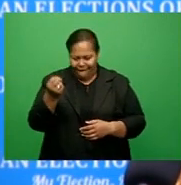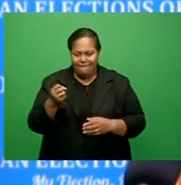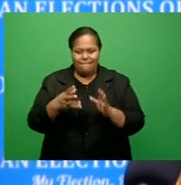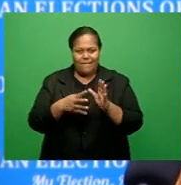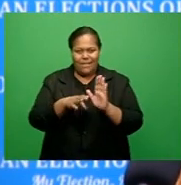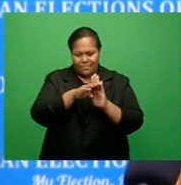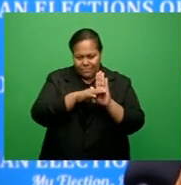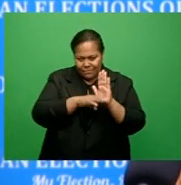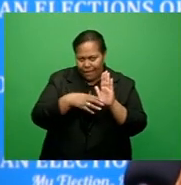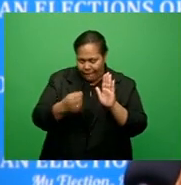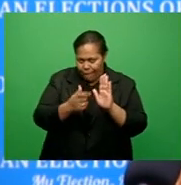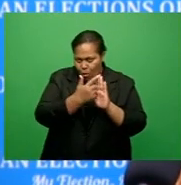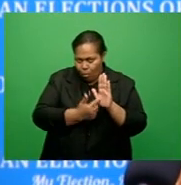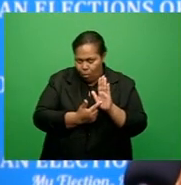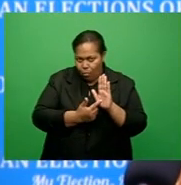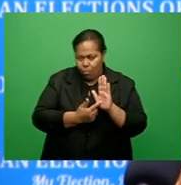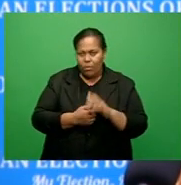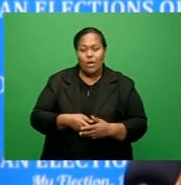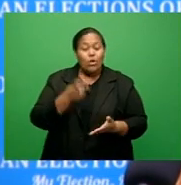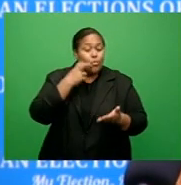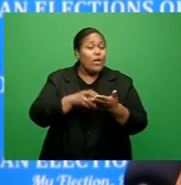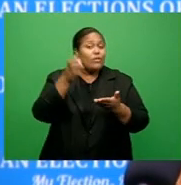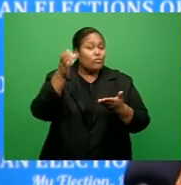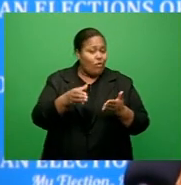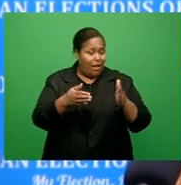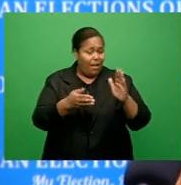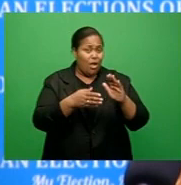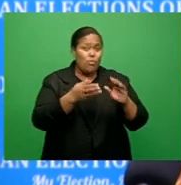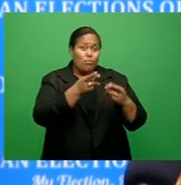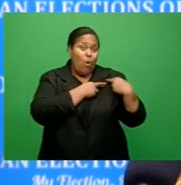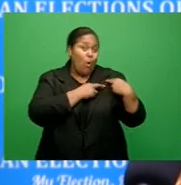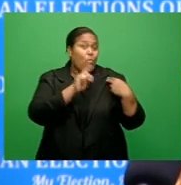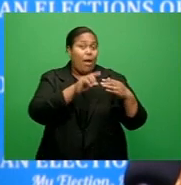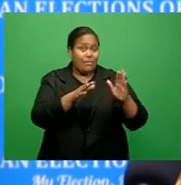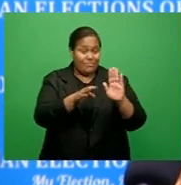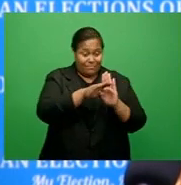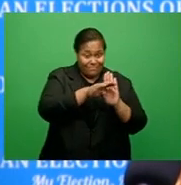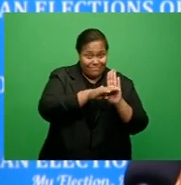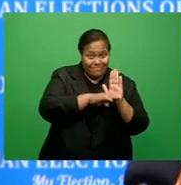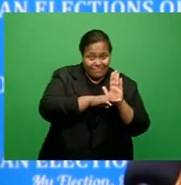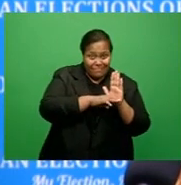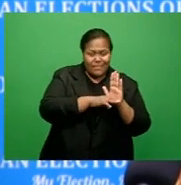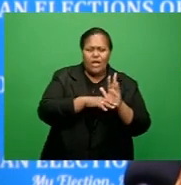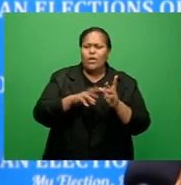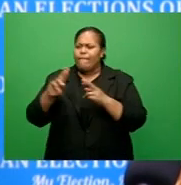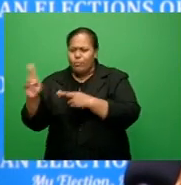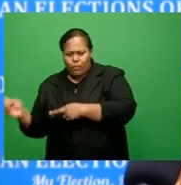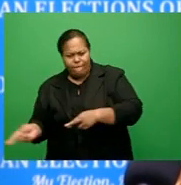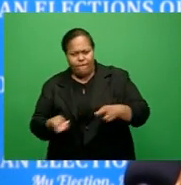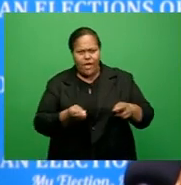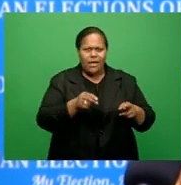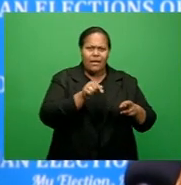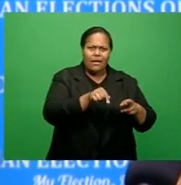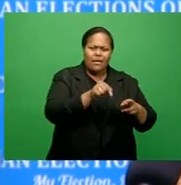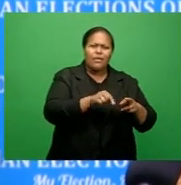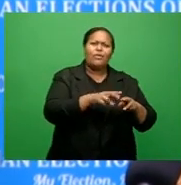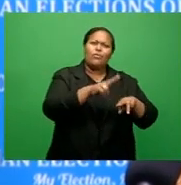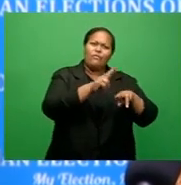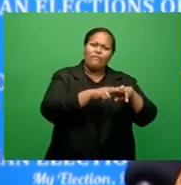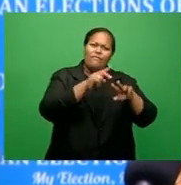light of his responsibilities under the statutory role, that the referral to FICAC of a probable breach is